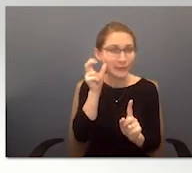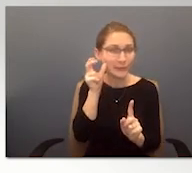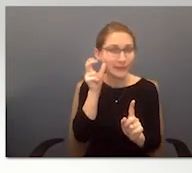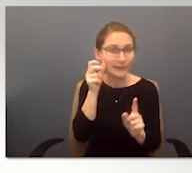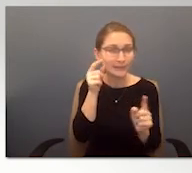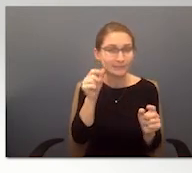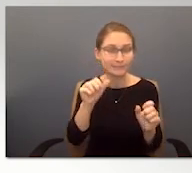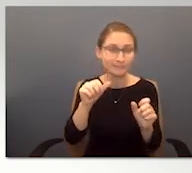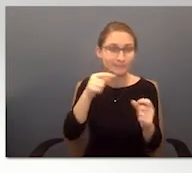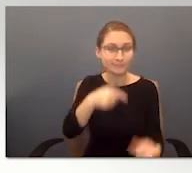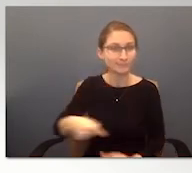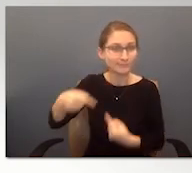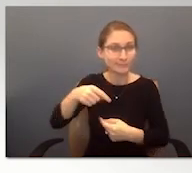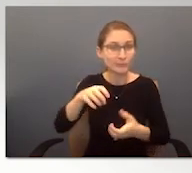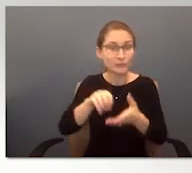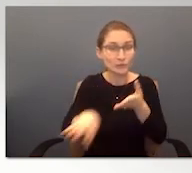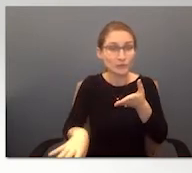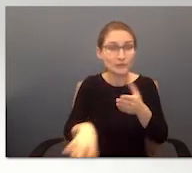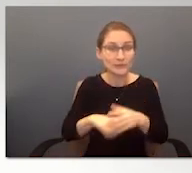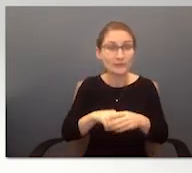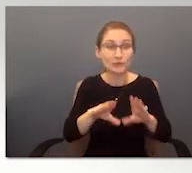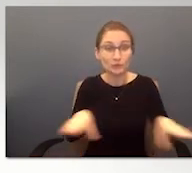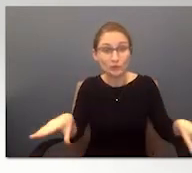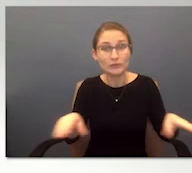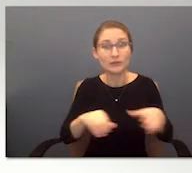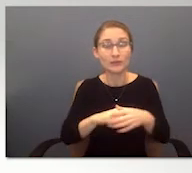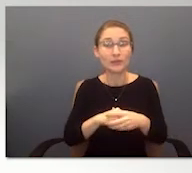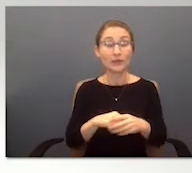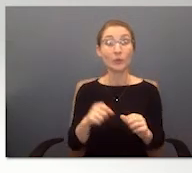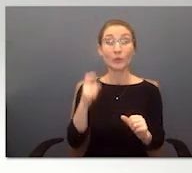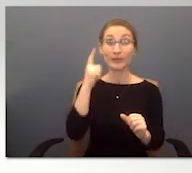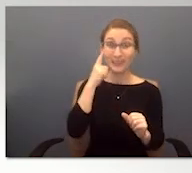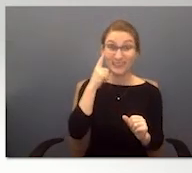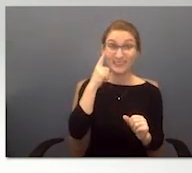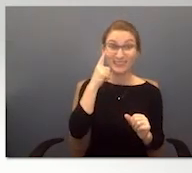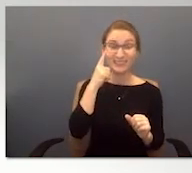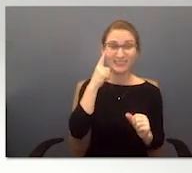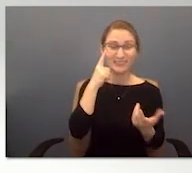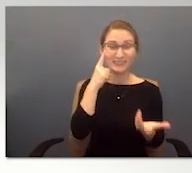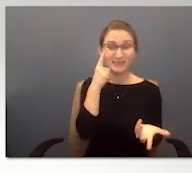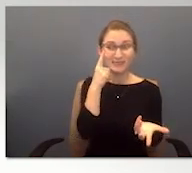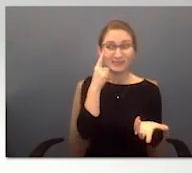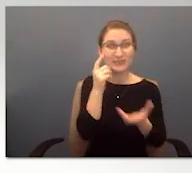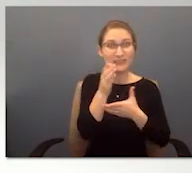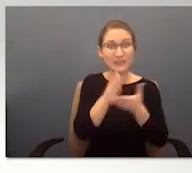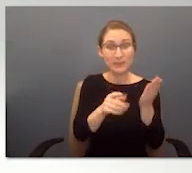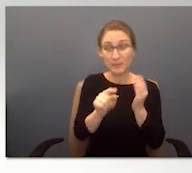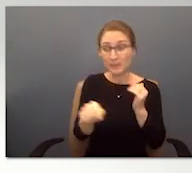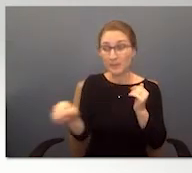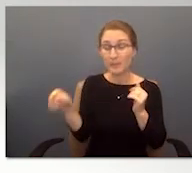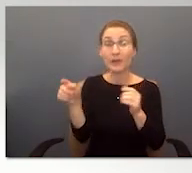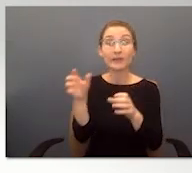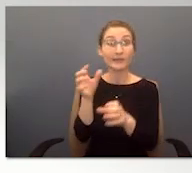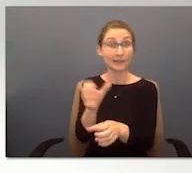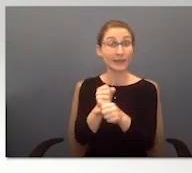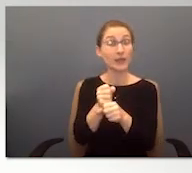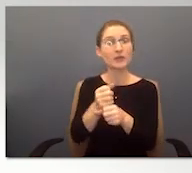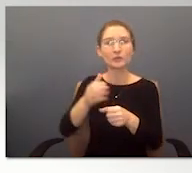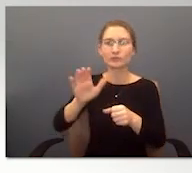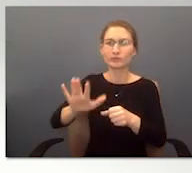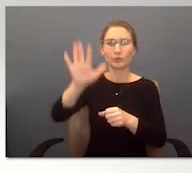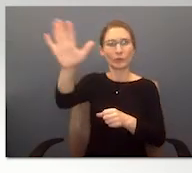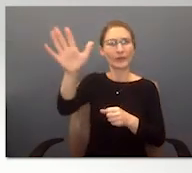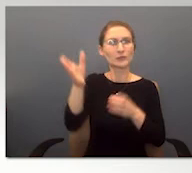low numbers for 6 months hearing loss into Early Steps probably reflect the fact that some of these kids are in fact receiving high